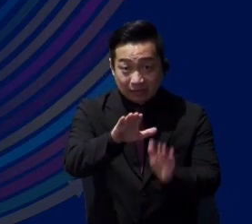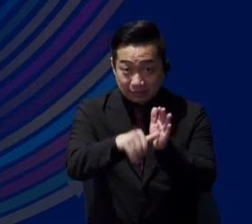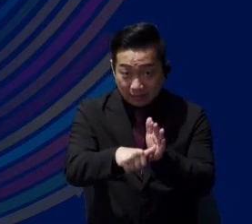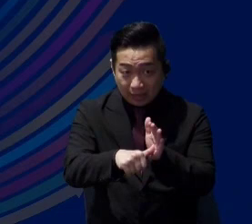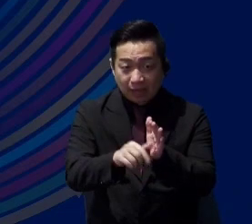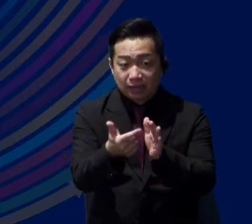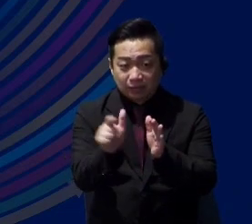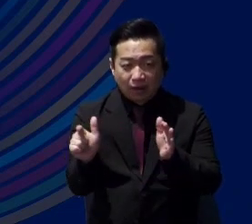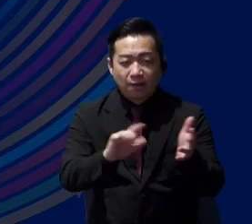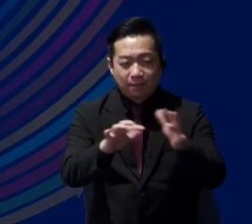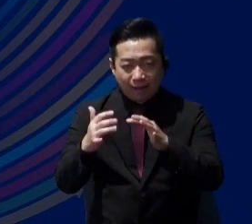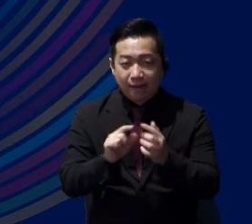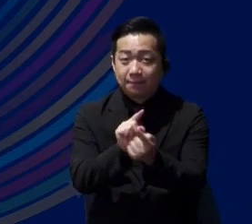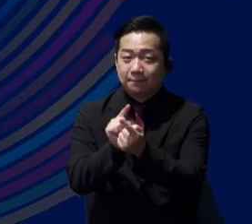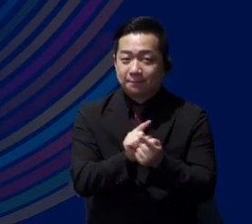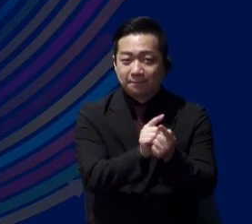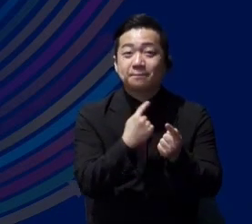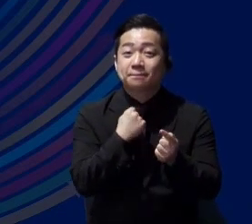discussion.